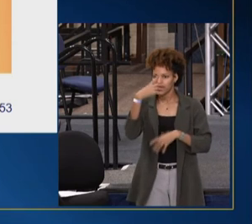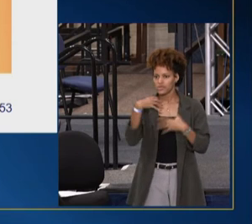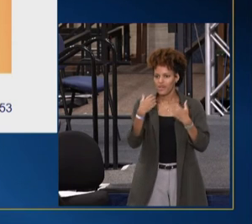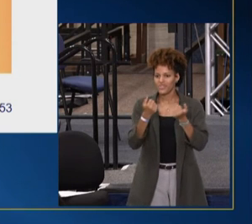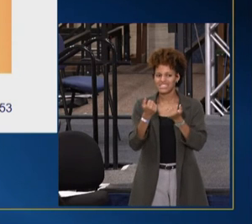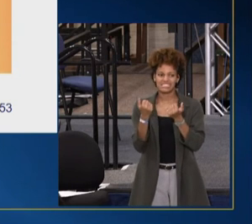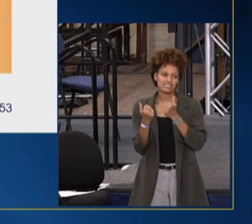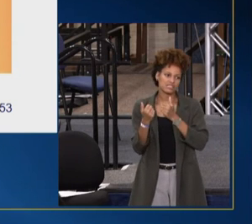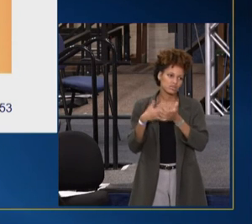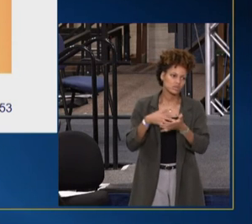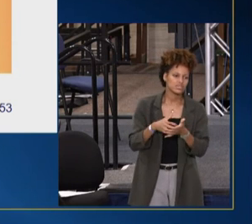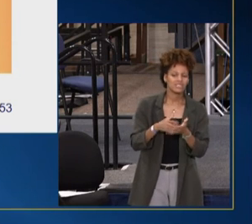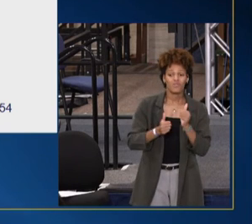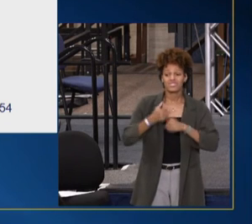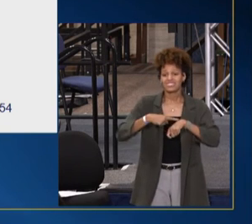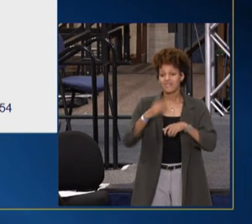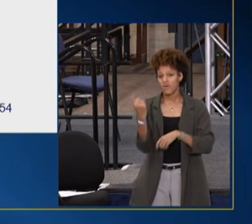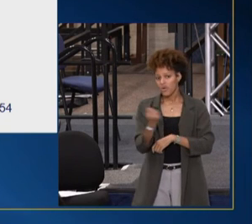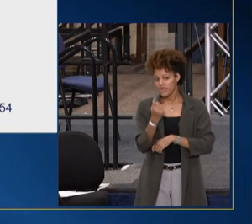time or always.